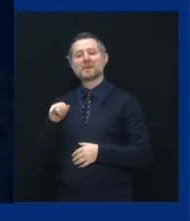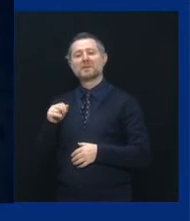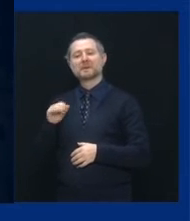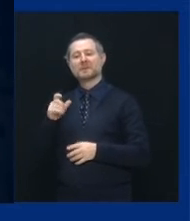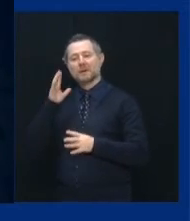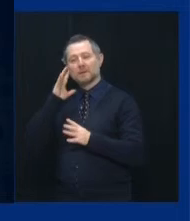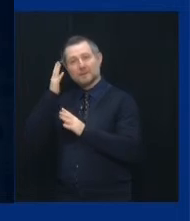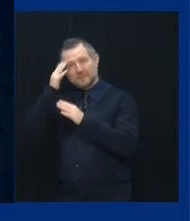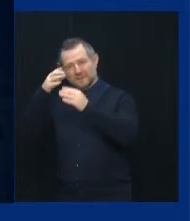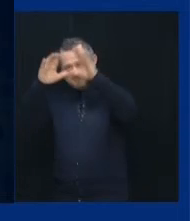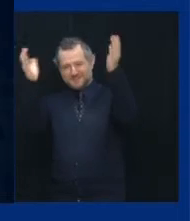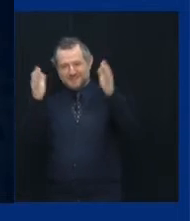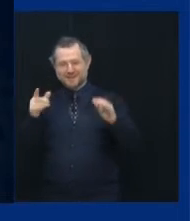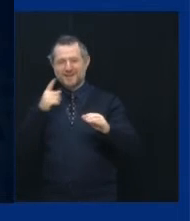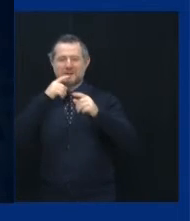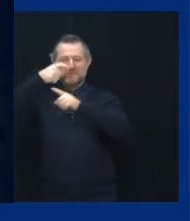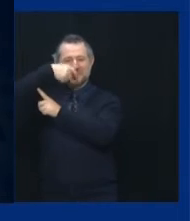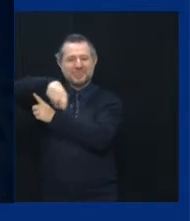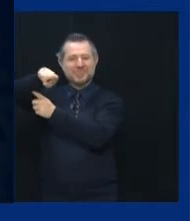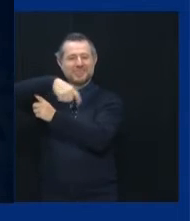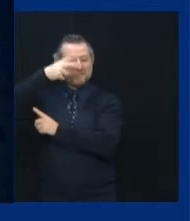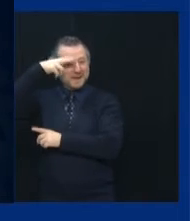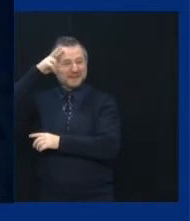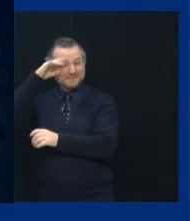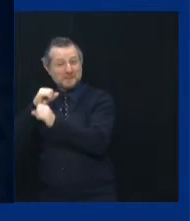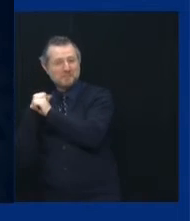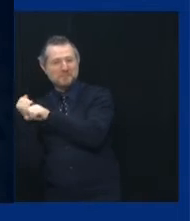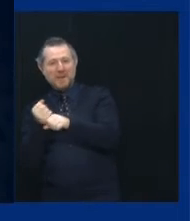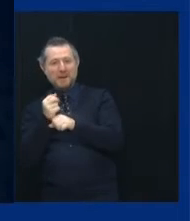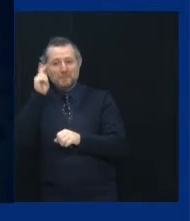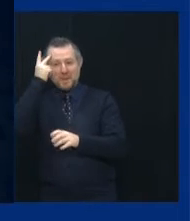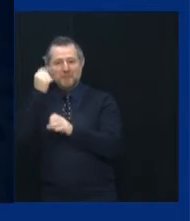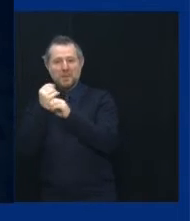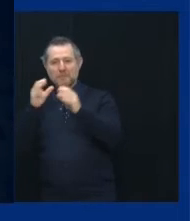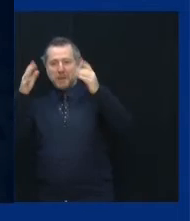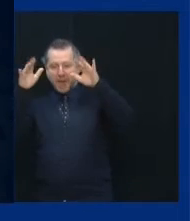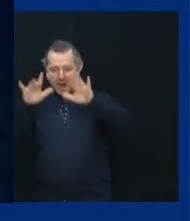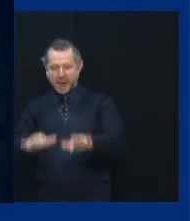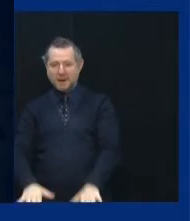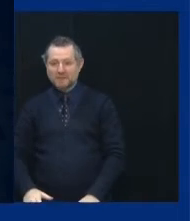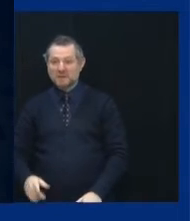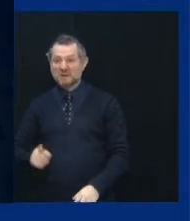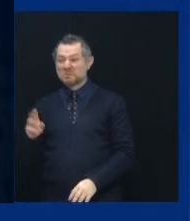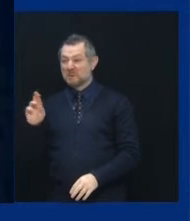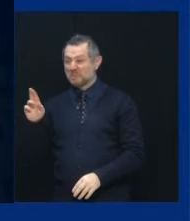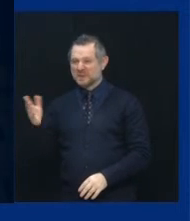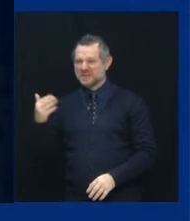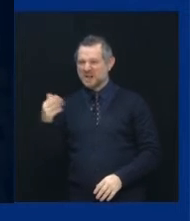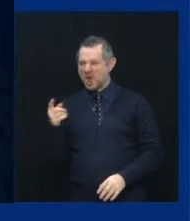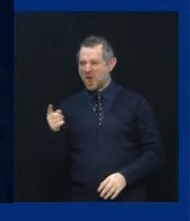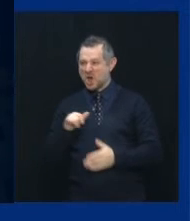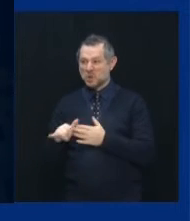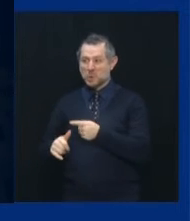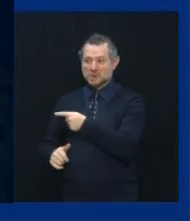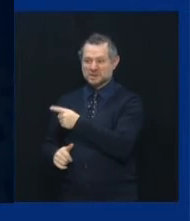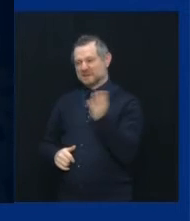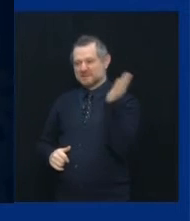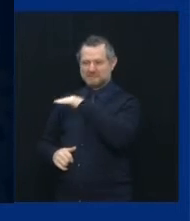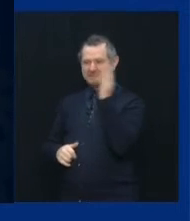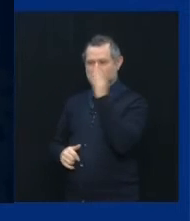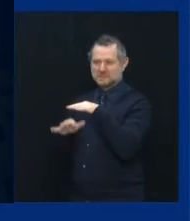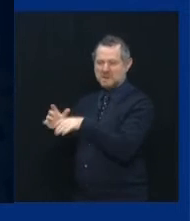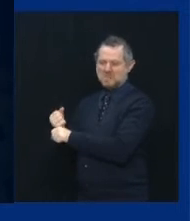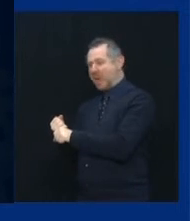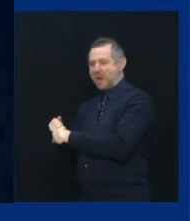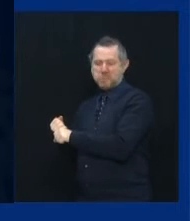conservatives around the country by demonizing New York and New Yorkers. They enhance the